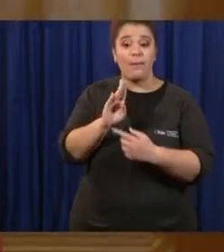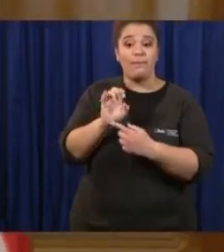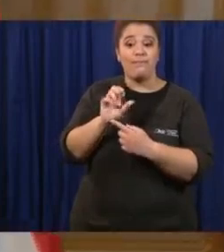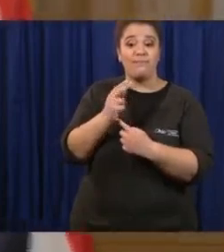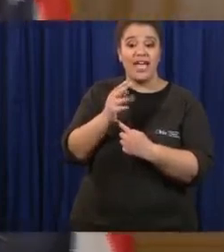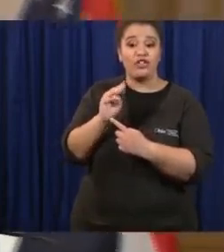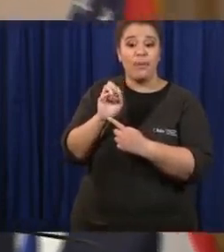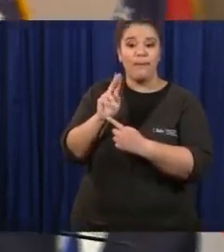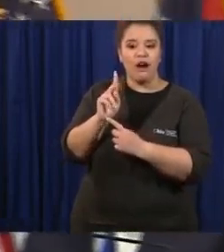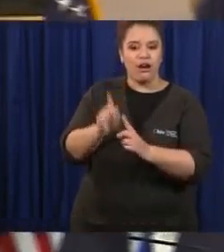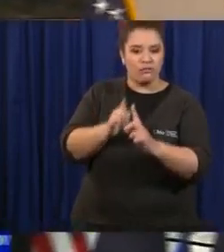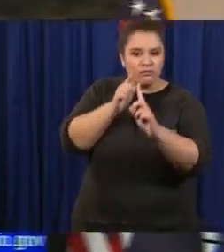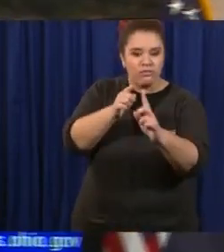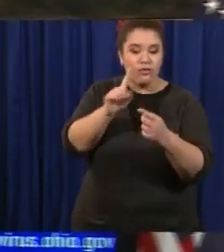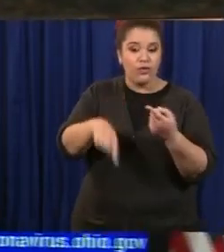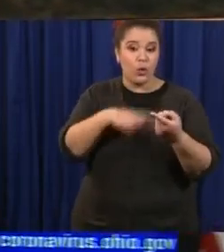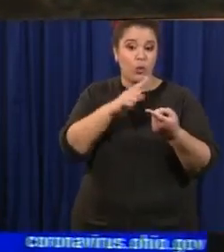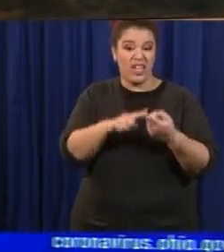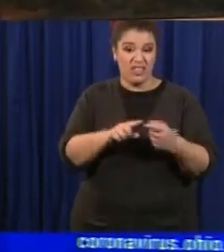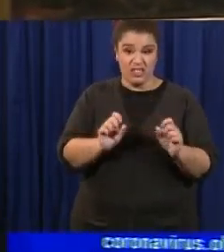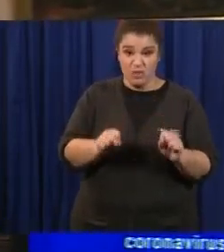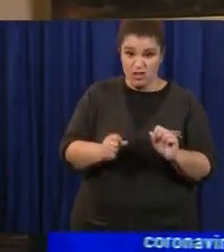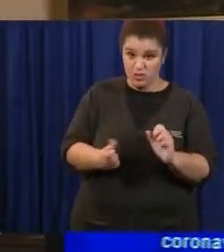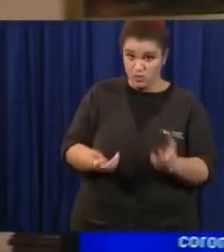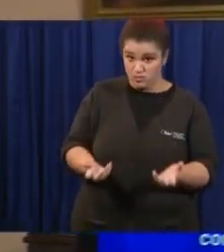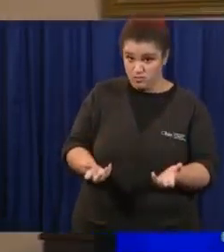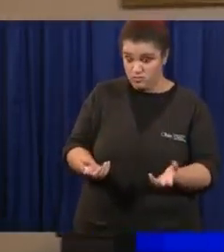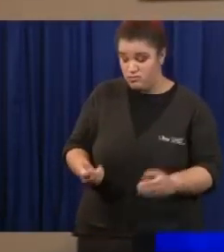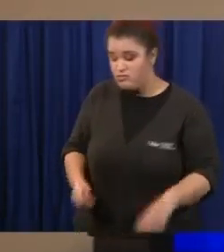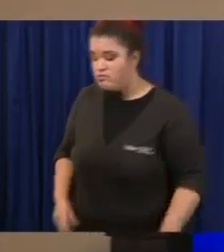Dr. Acton, you want to take that? Yeah.